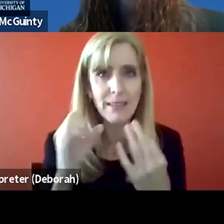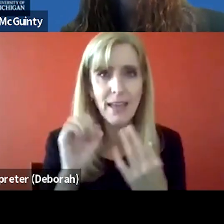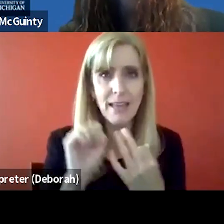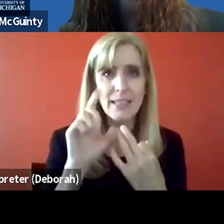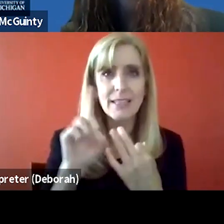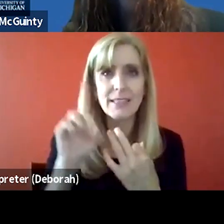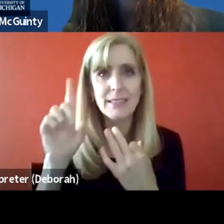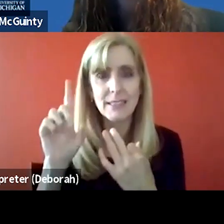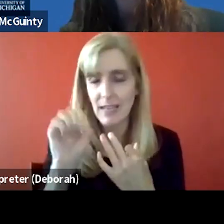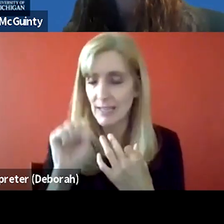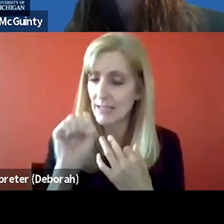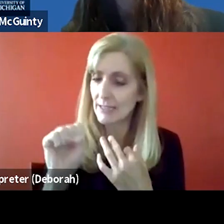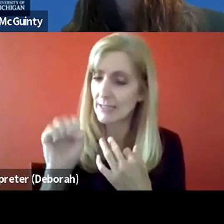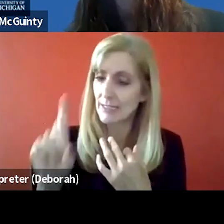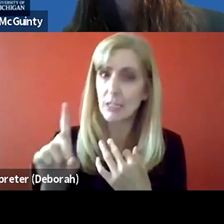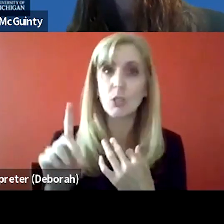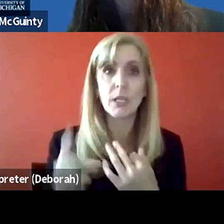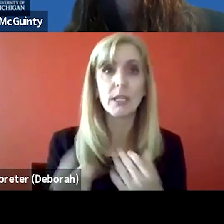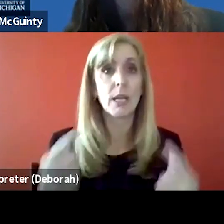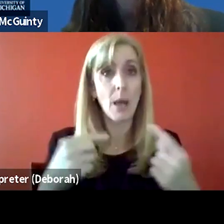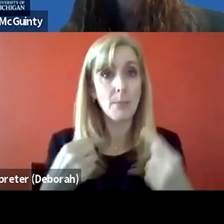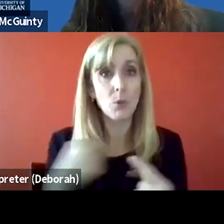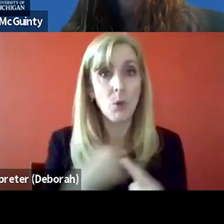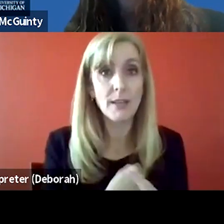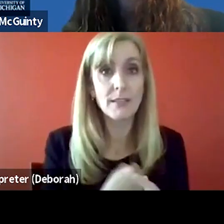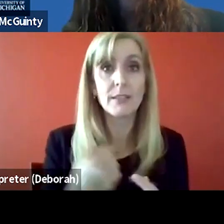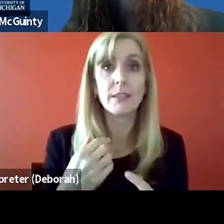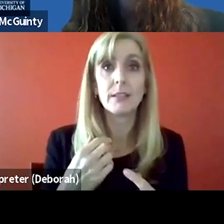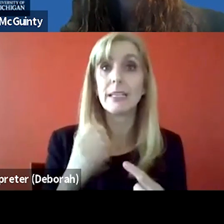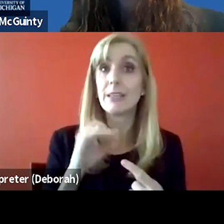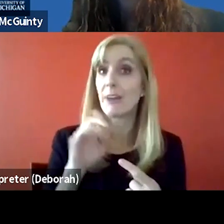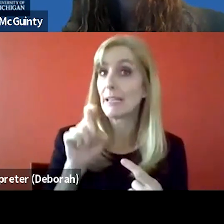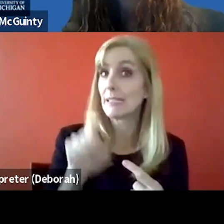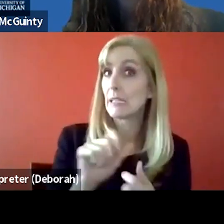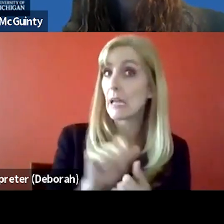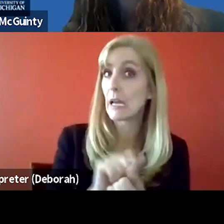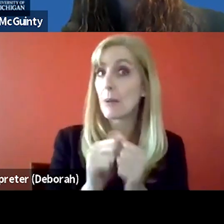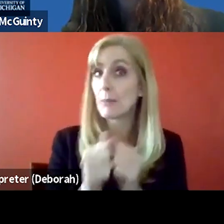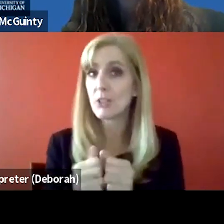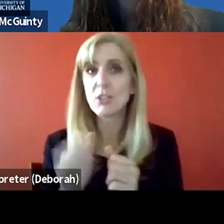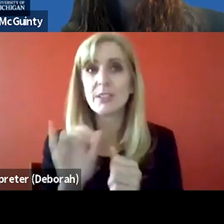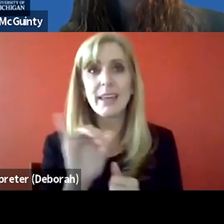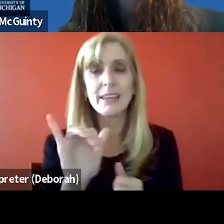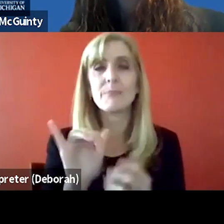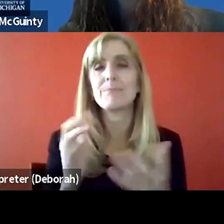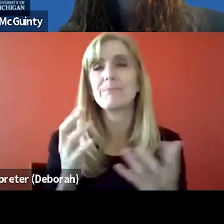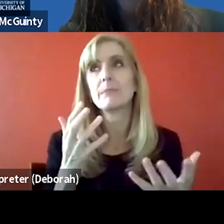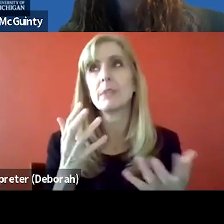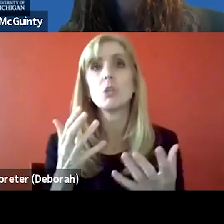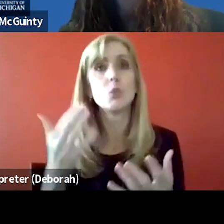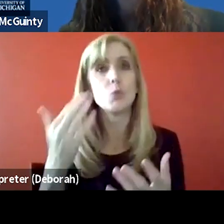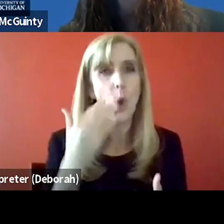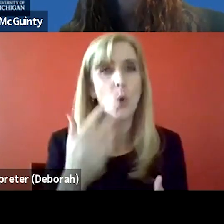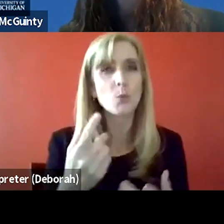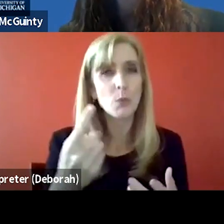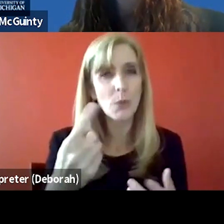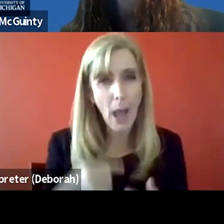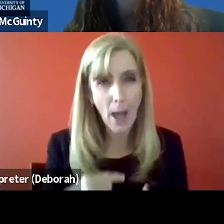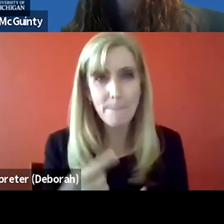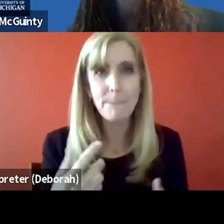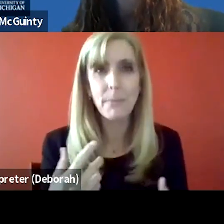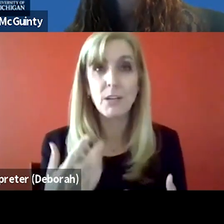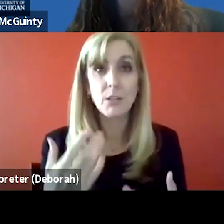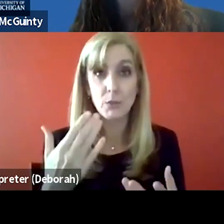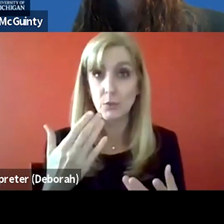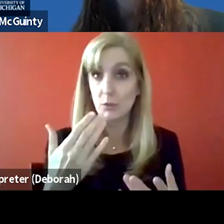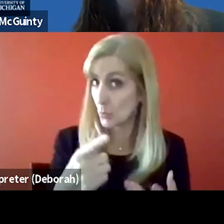come to us if you have questions. If I need accommodations, is it just like then come? It should be like, do you know? Do you